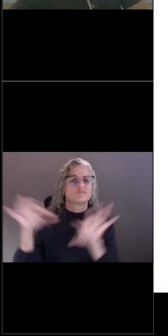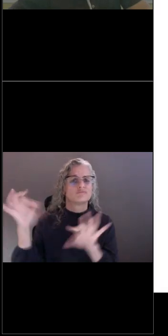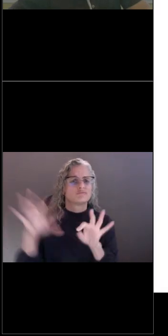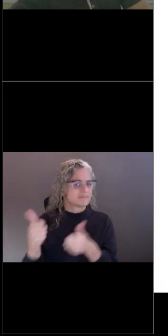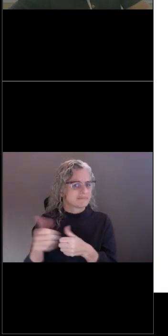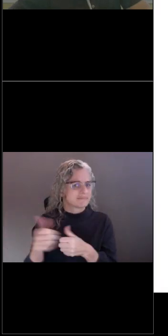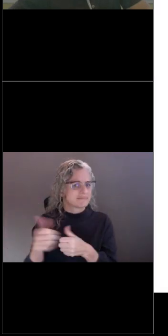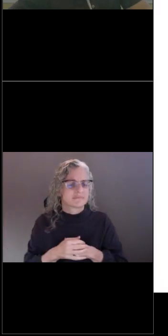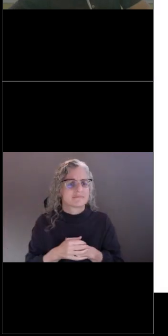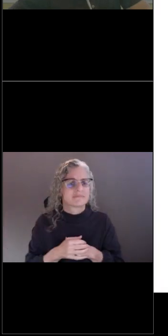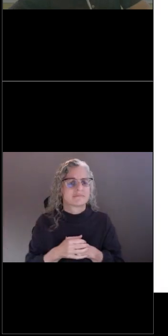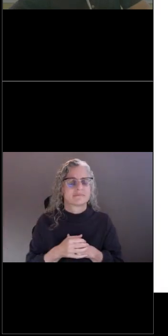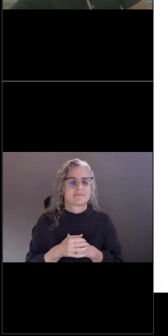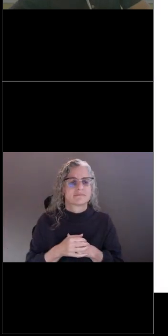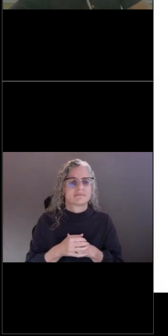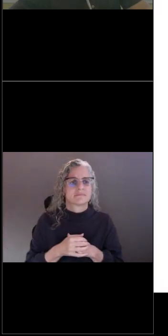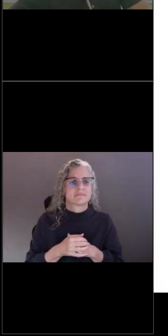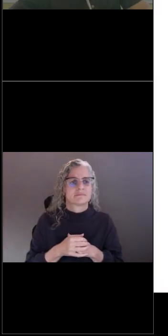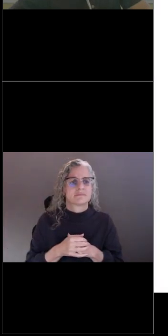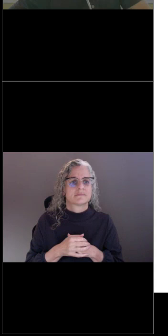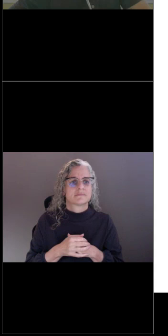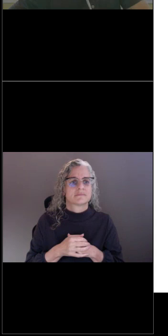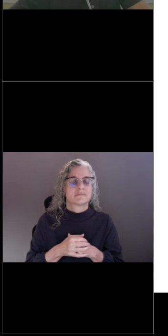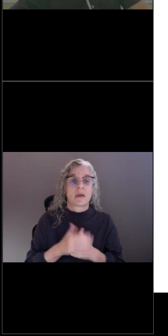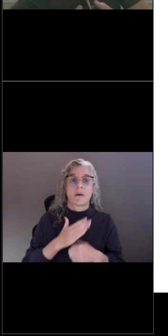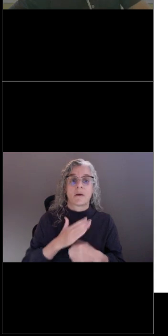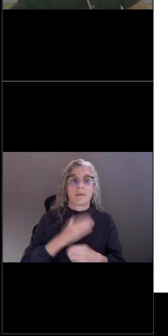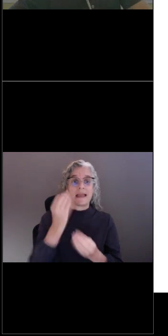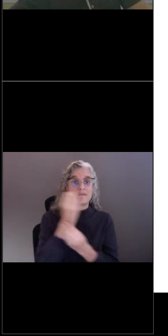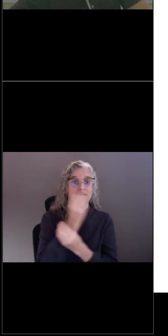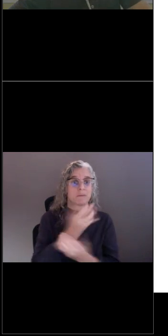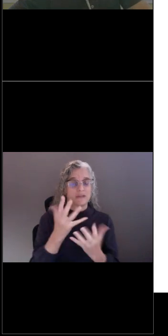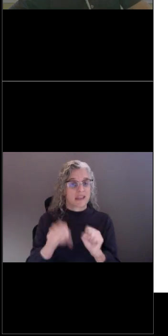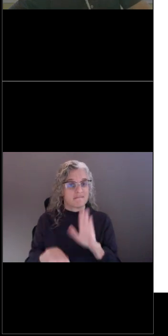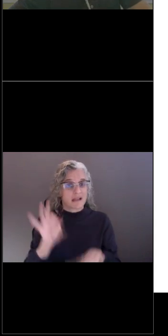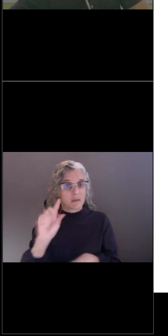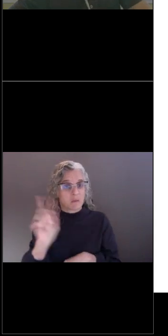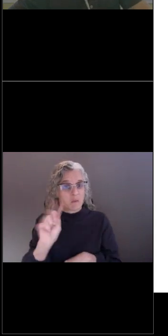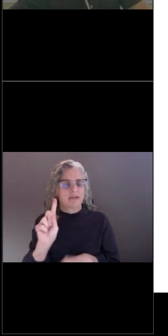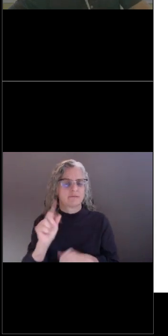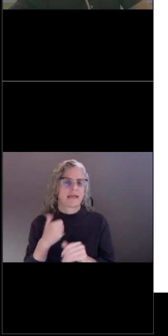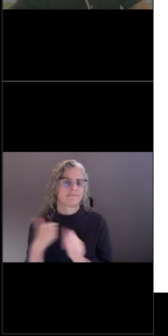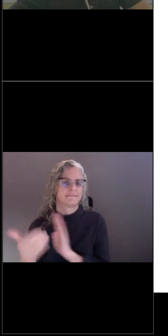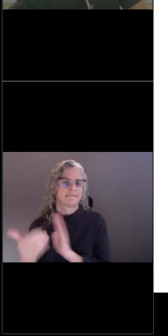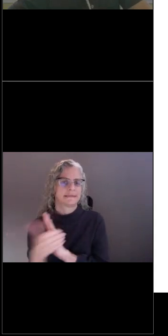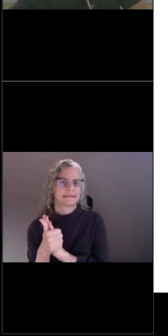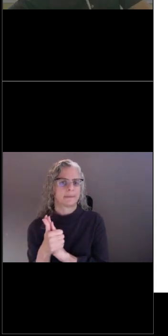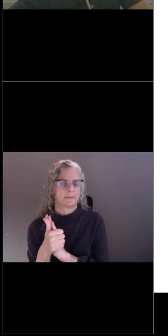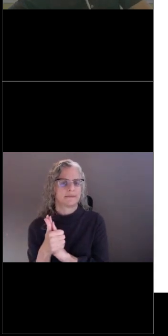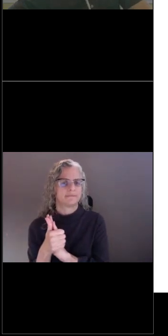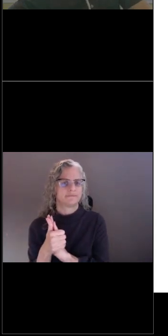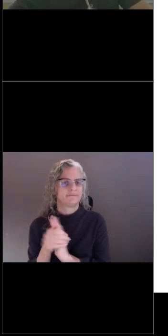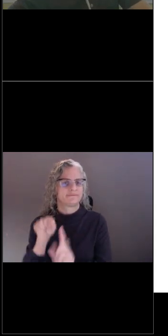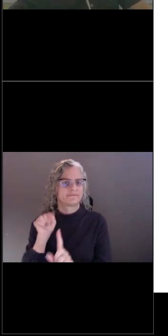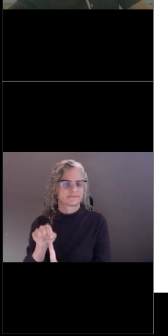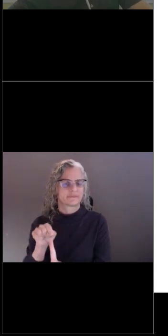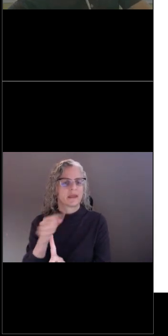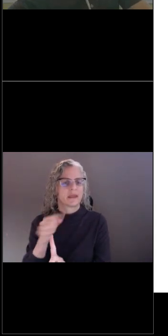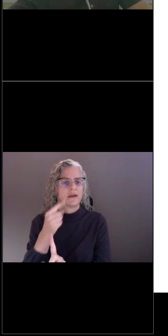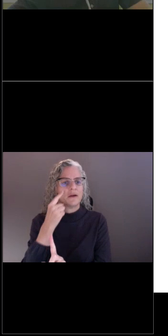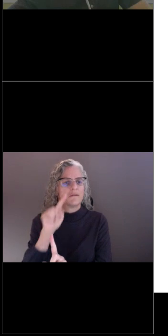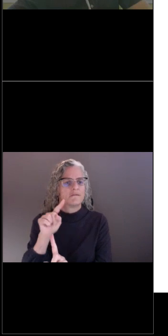should just note that this is all contained in a supplement to the actual statement on misgendering.